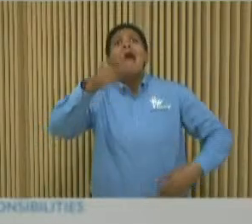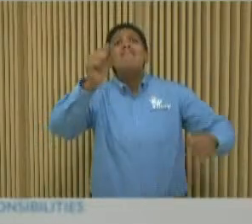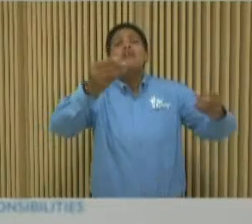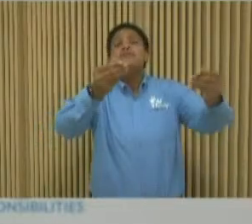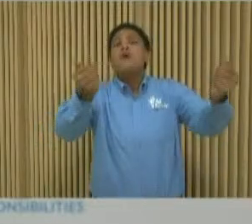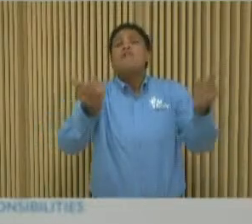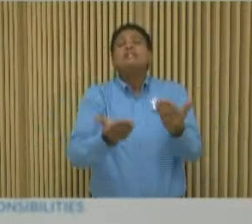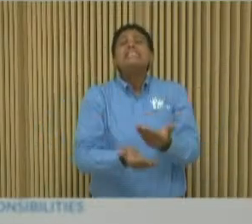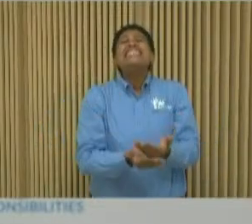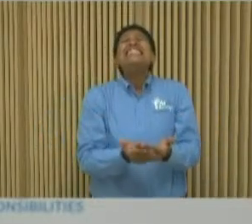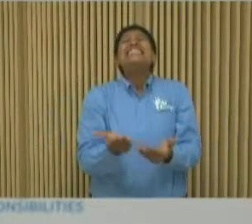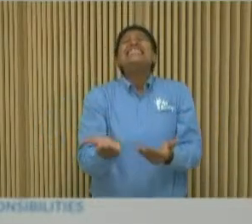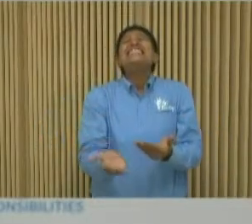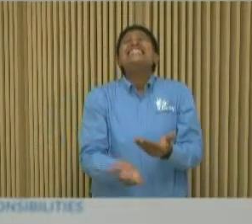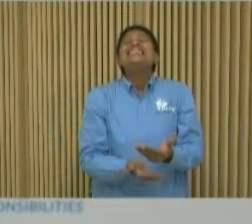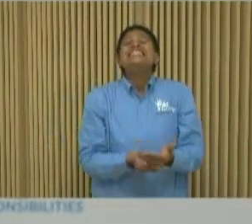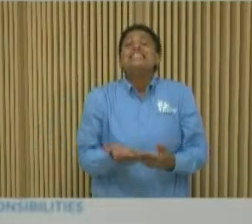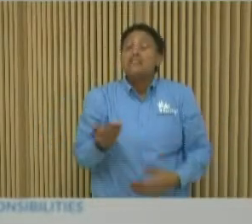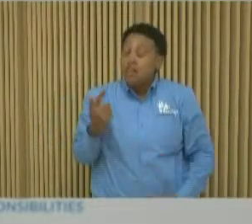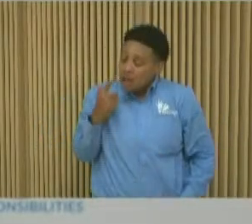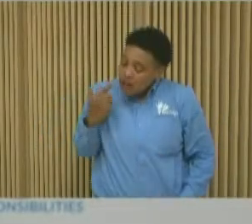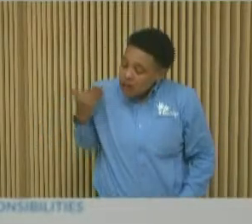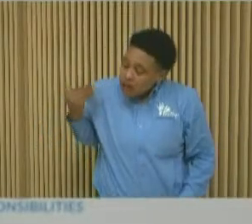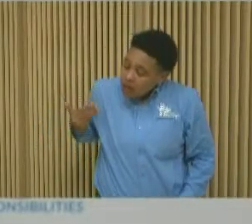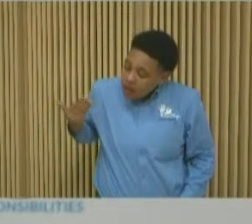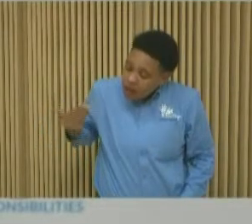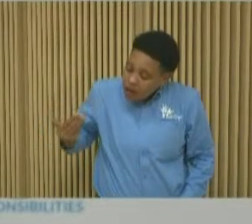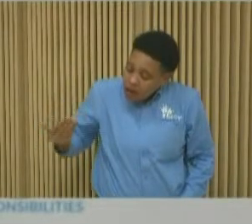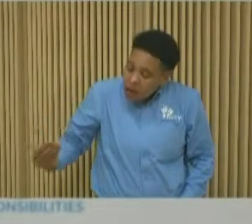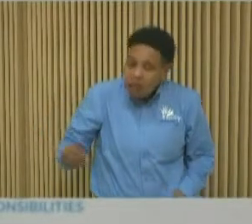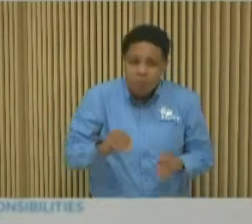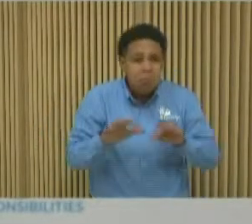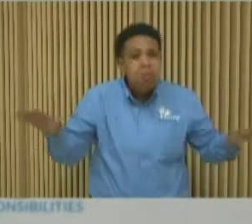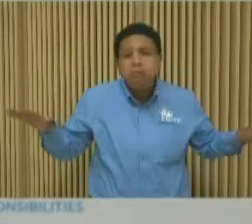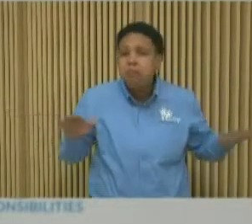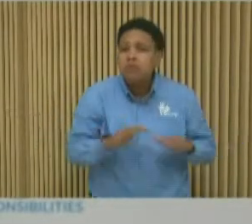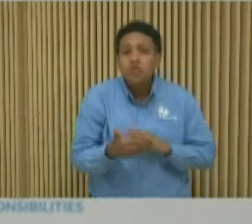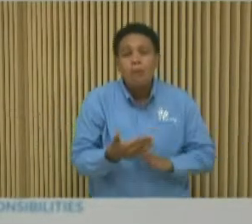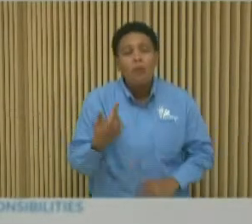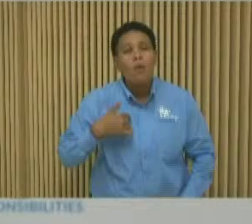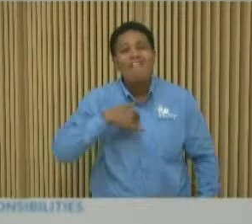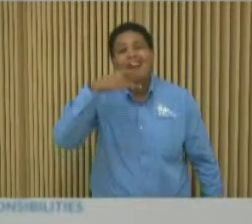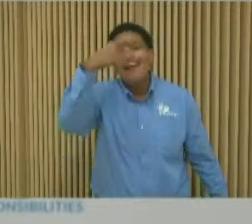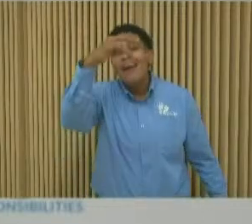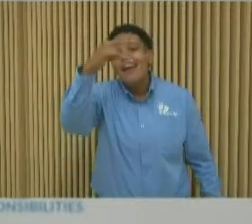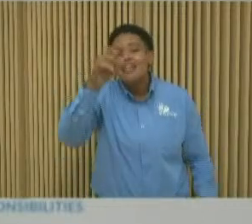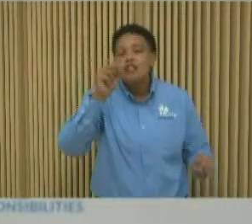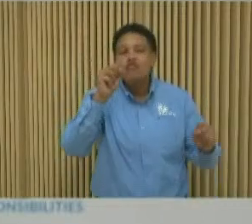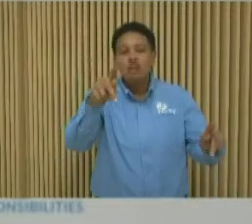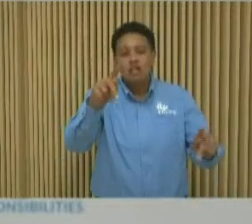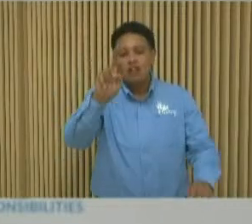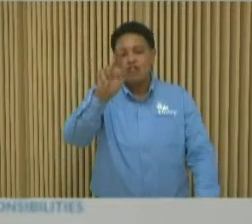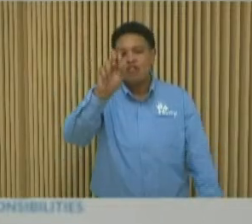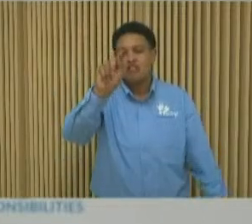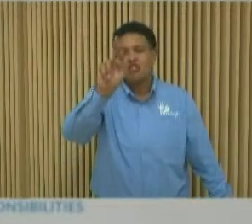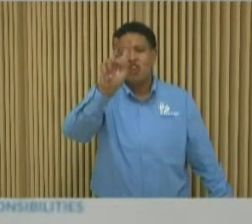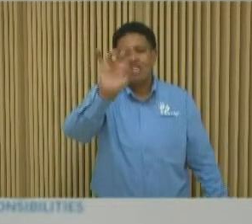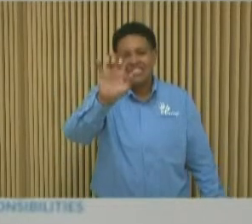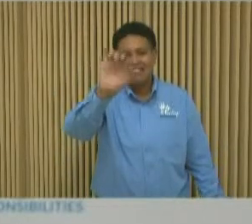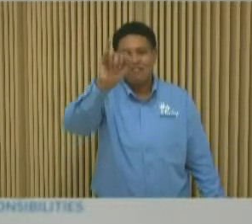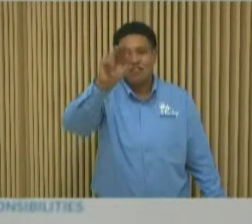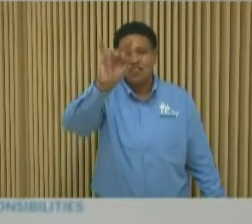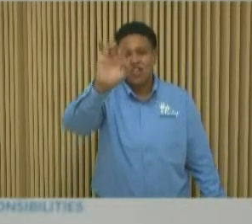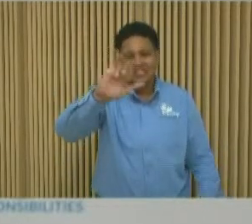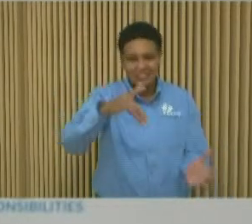it is happening across Jamaica. We have 18 restorative justice centers, and in these